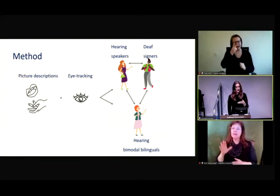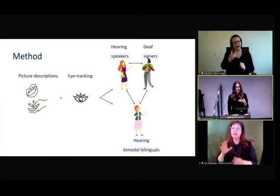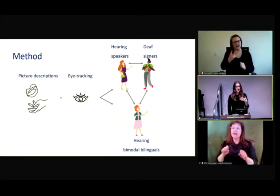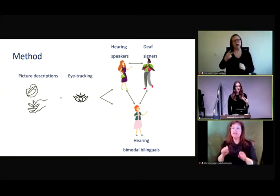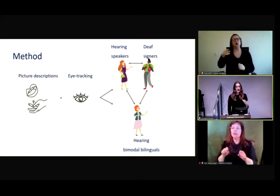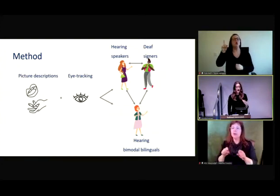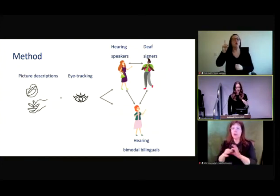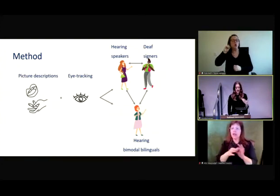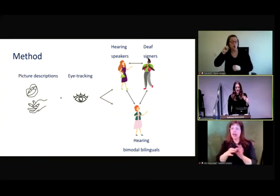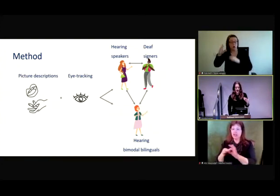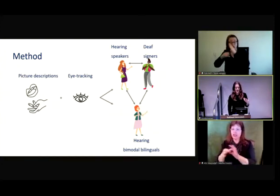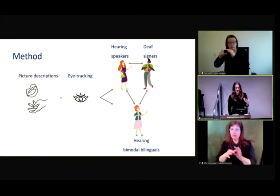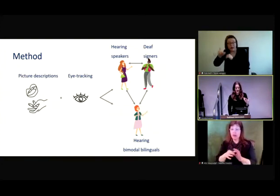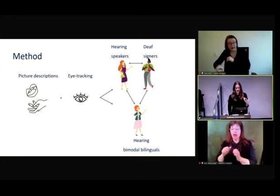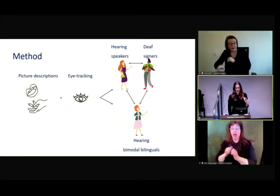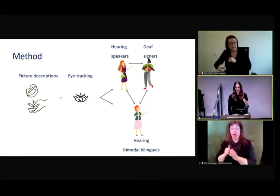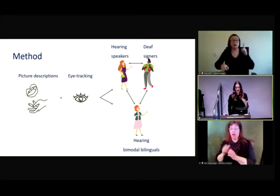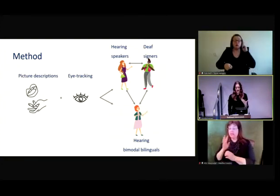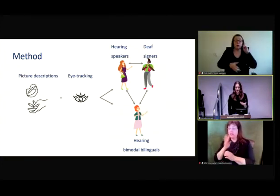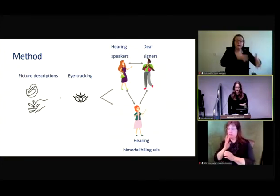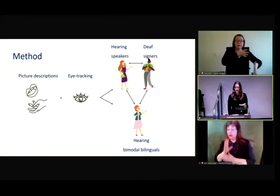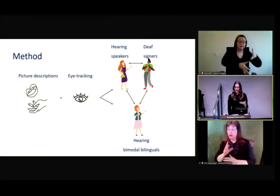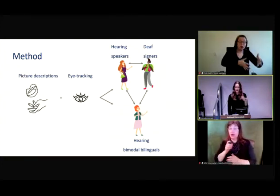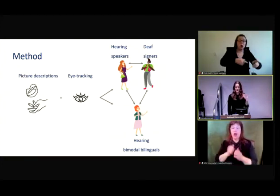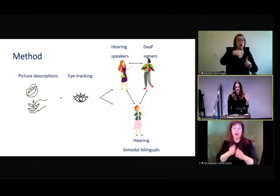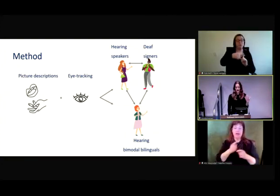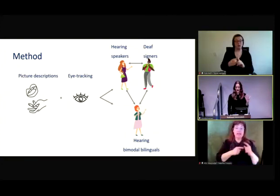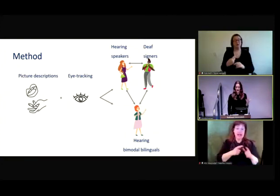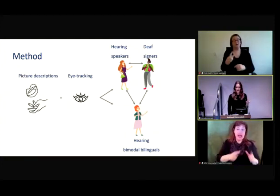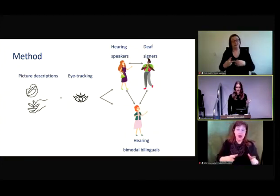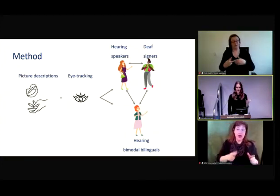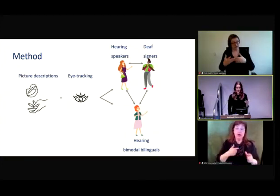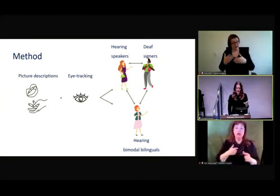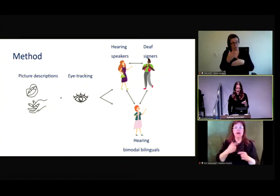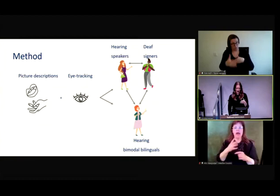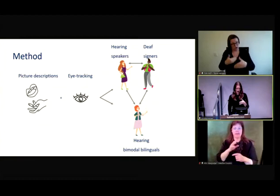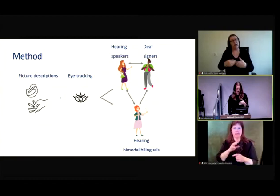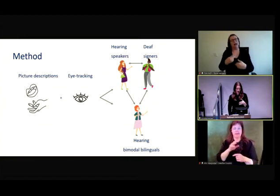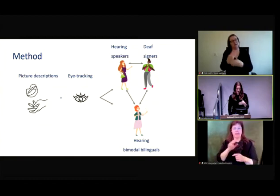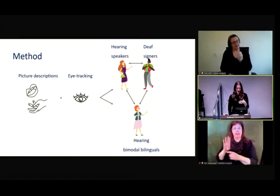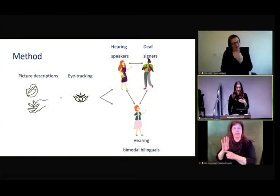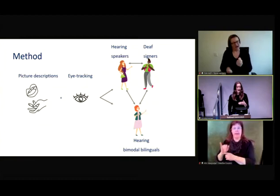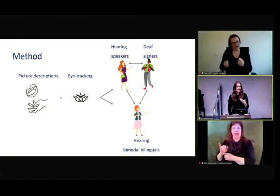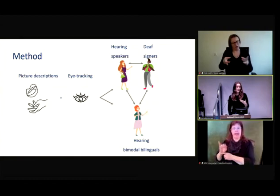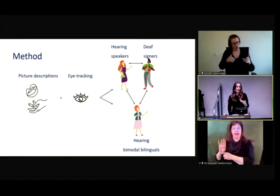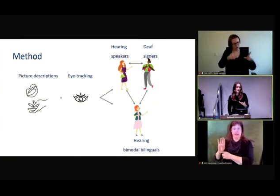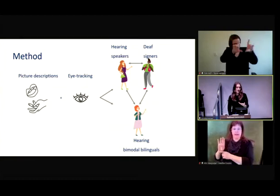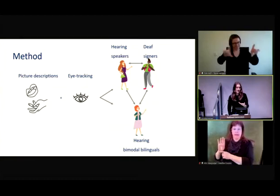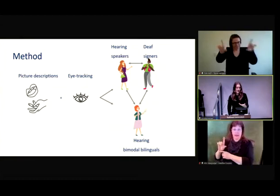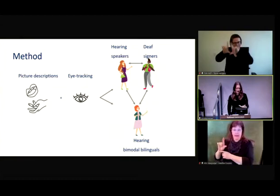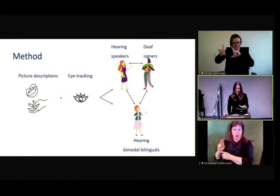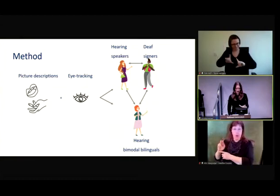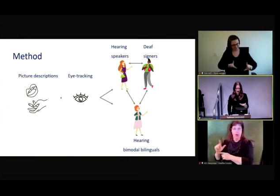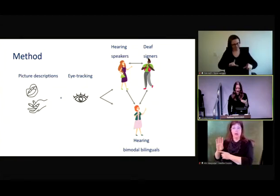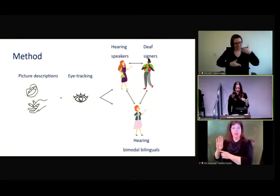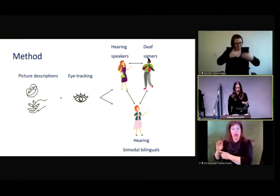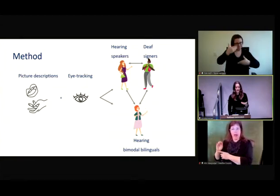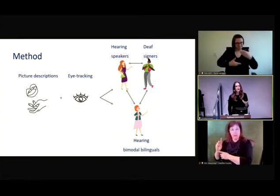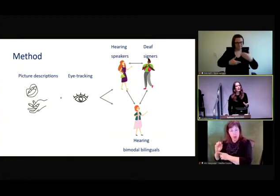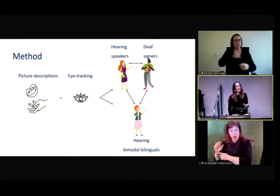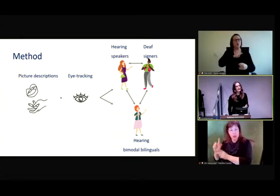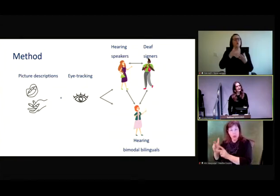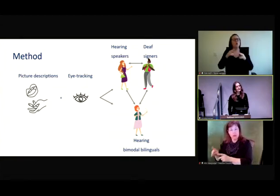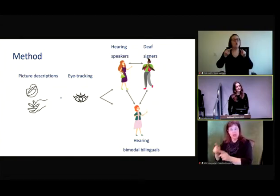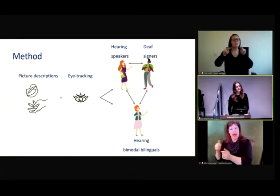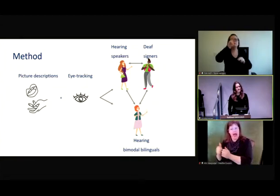hearing speakers, deaf signers, and bimodal bilinguals describe pictures of spatial relations and how they look at these pictures in